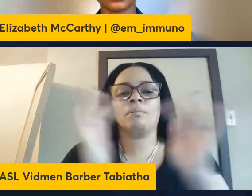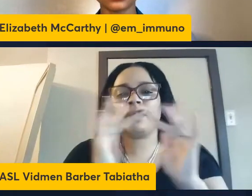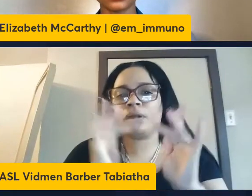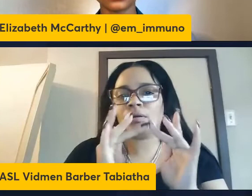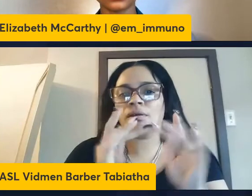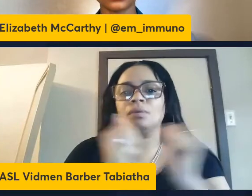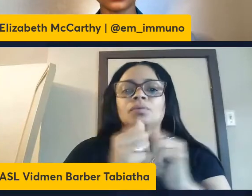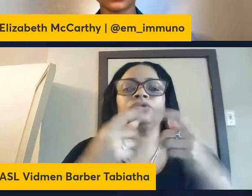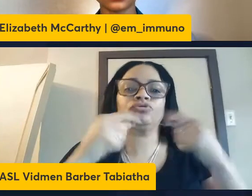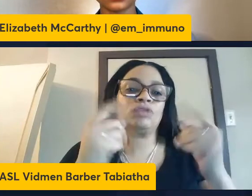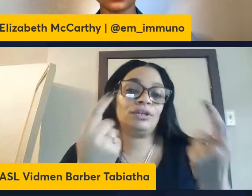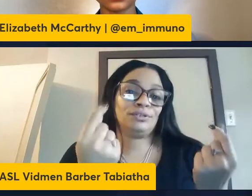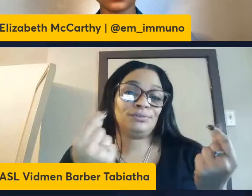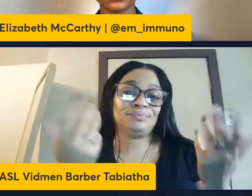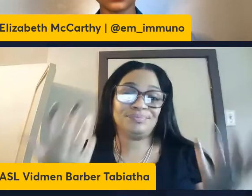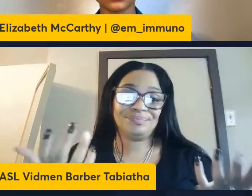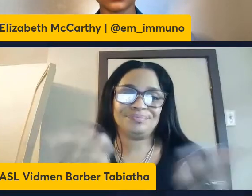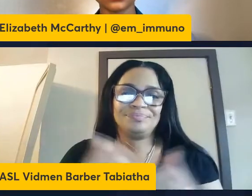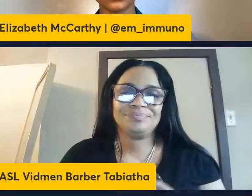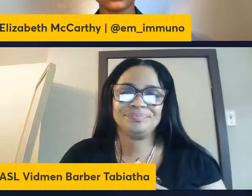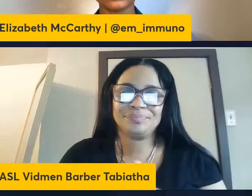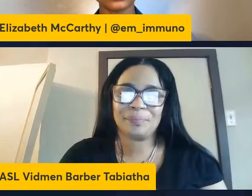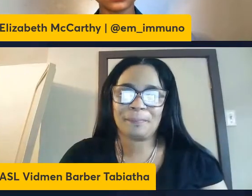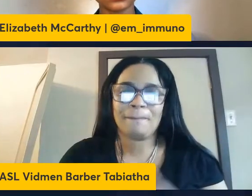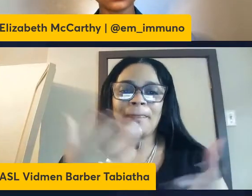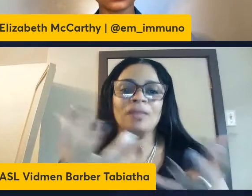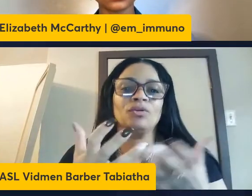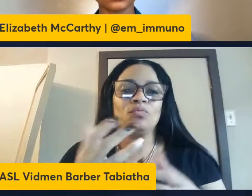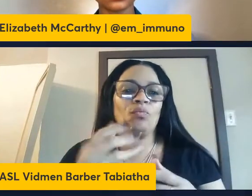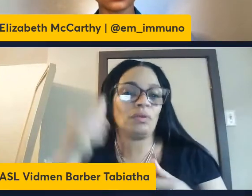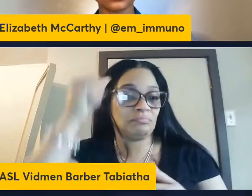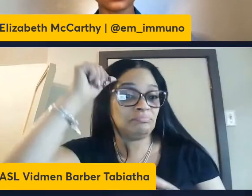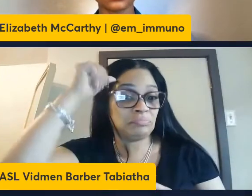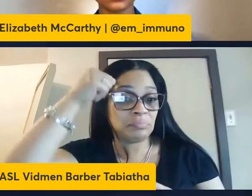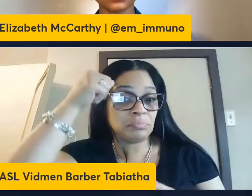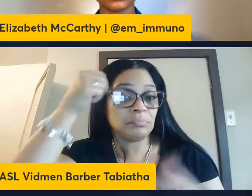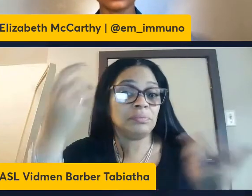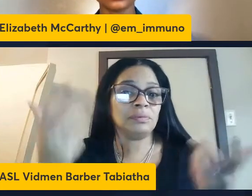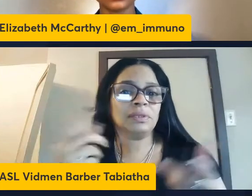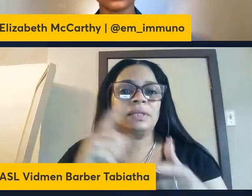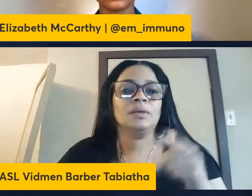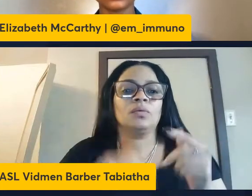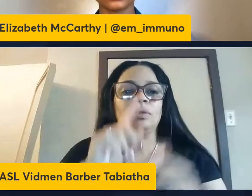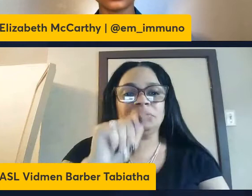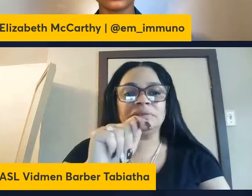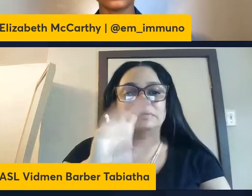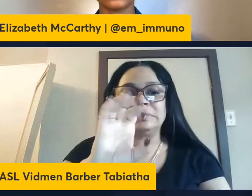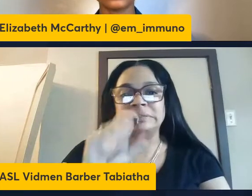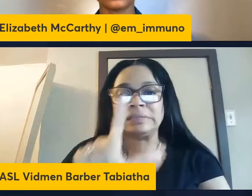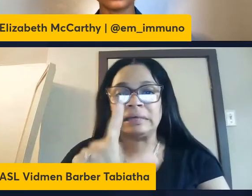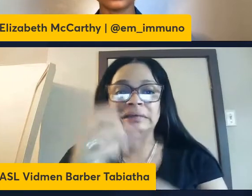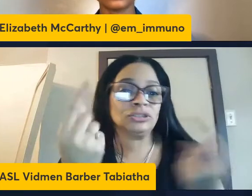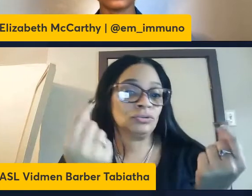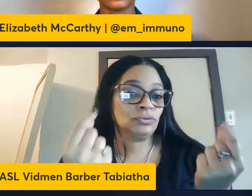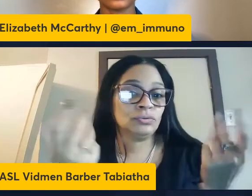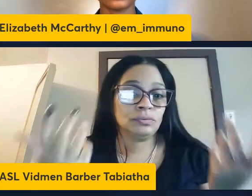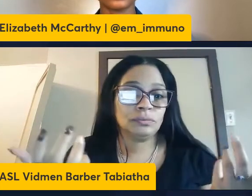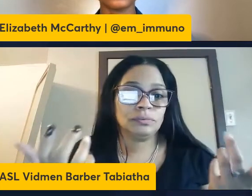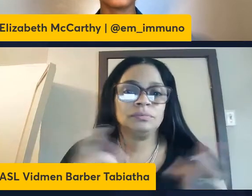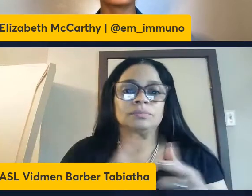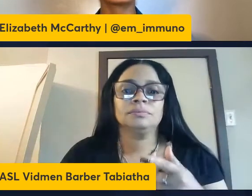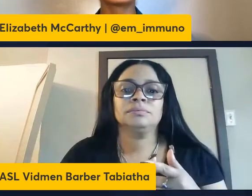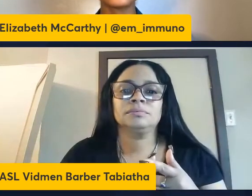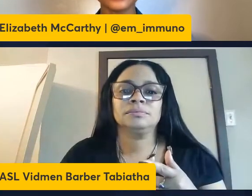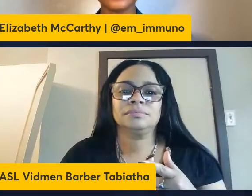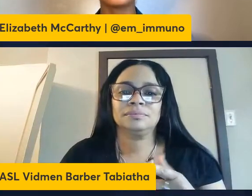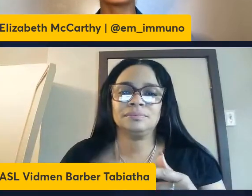you're trying to do, right? As a group, you want to remember, oh, right, we need to remember what the T cells are doing. Like, is this model